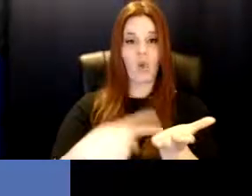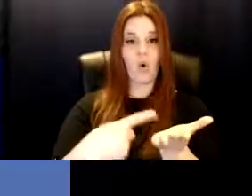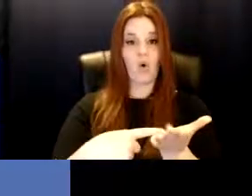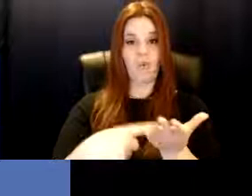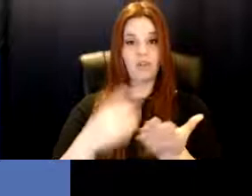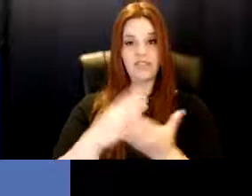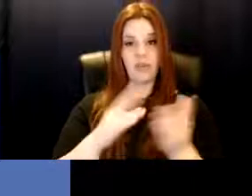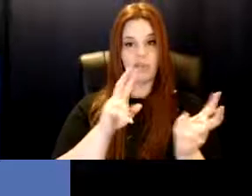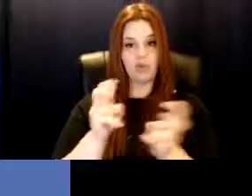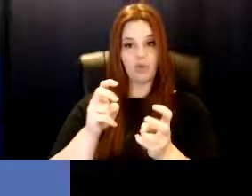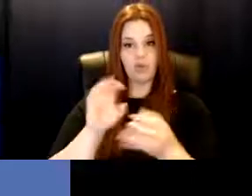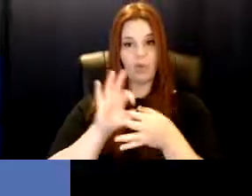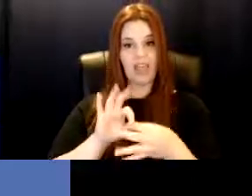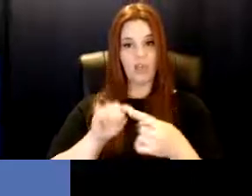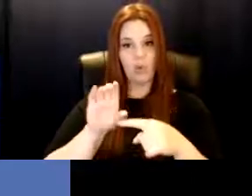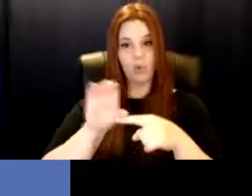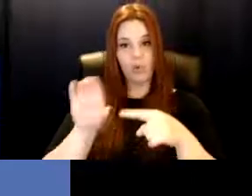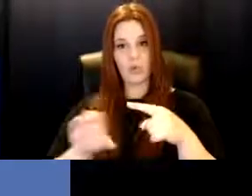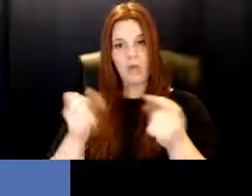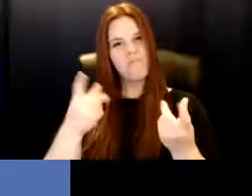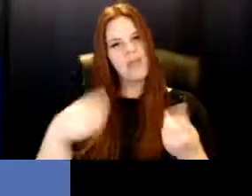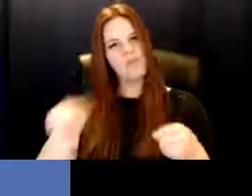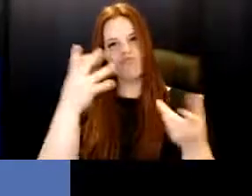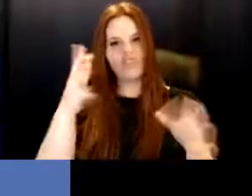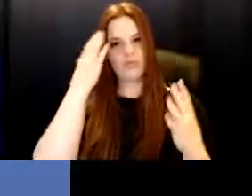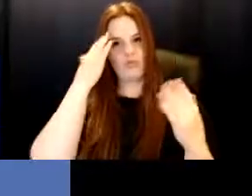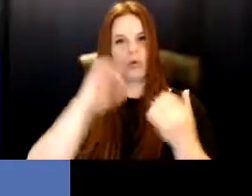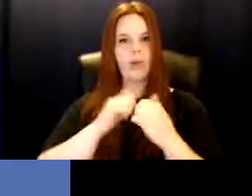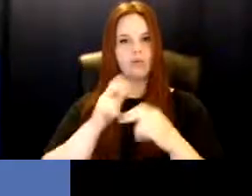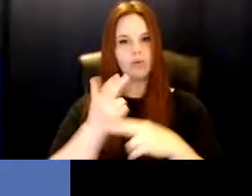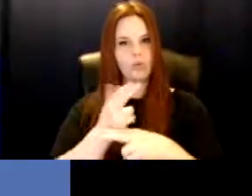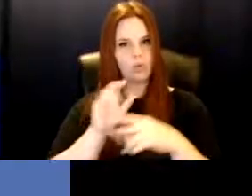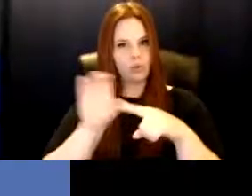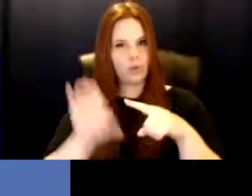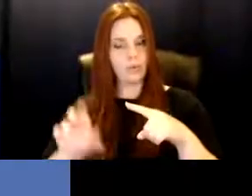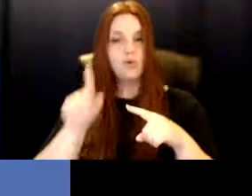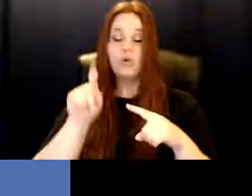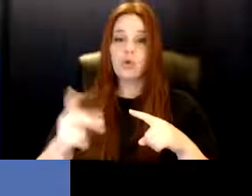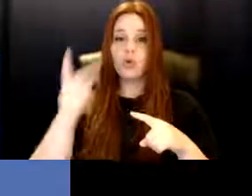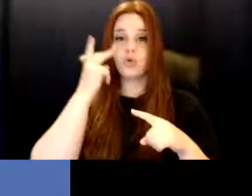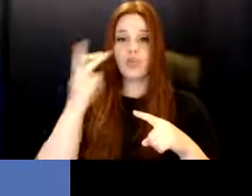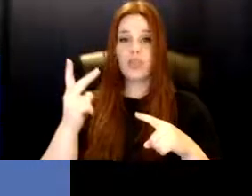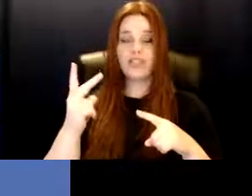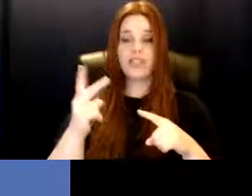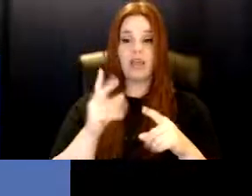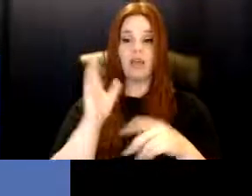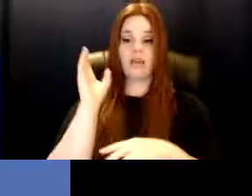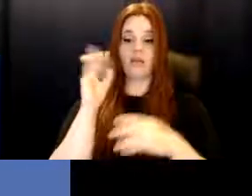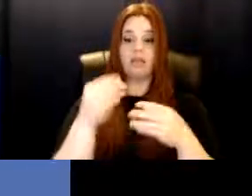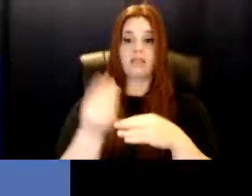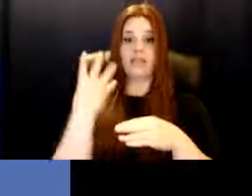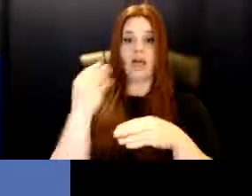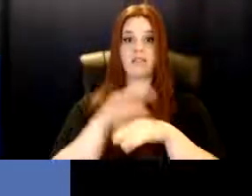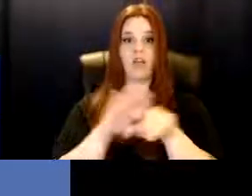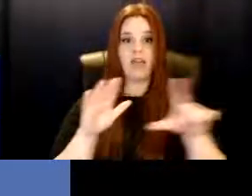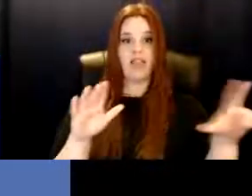Zoom. Many of you are familiar with it. First, you should see the slides on the left and the presenter and the ASL interpreter on the right. You can